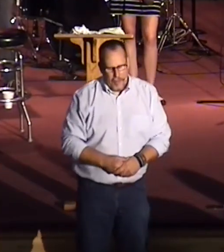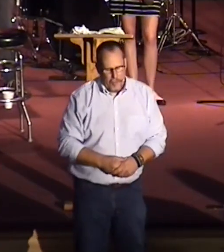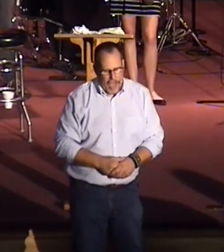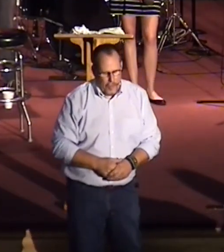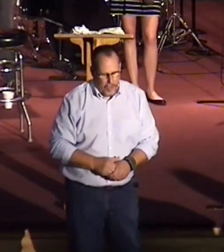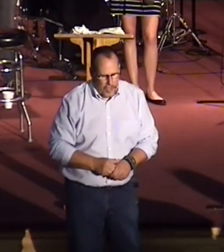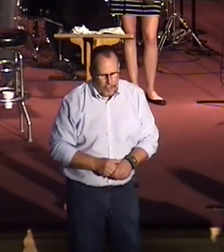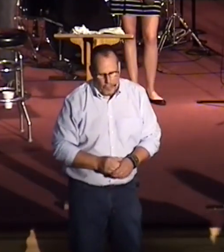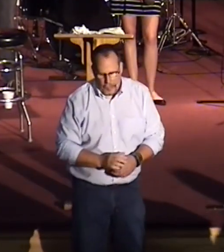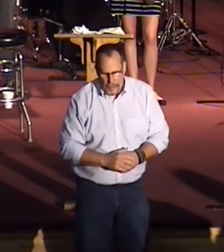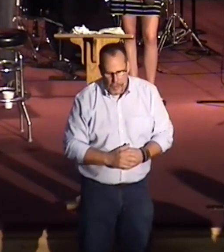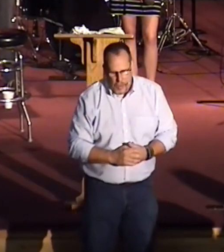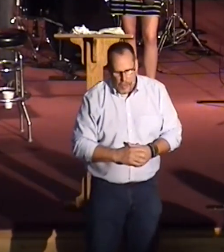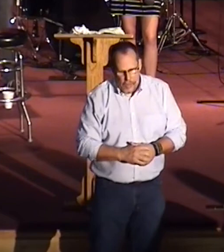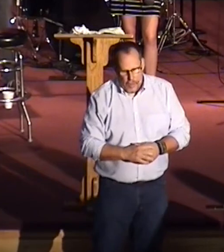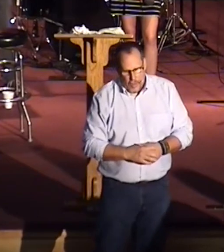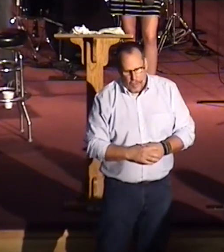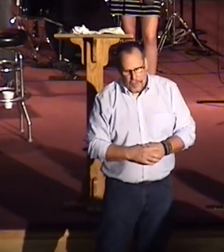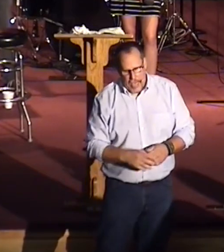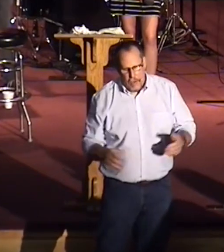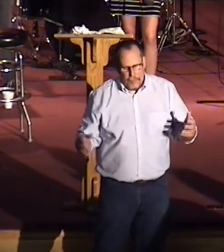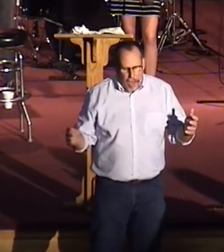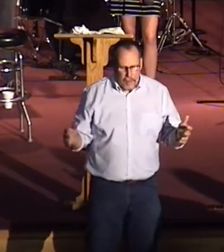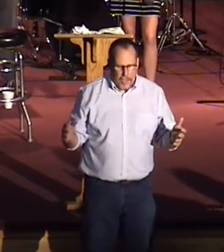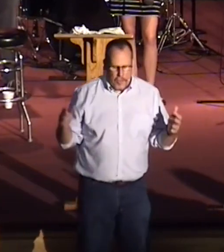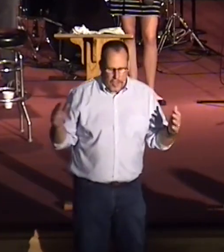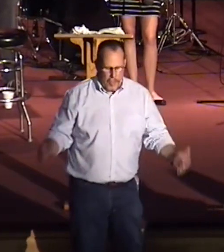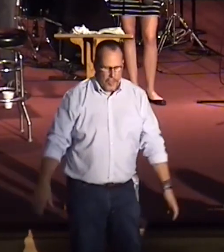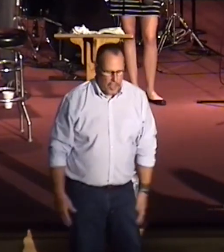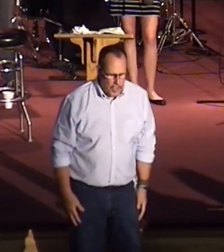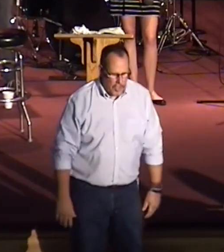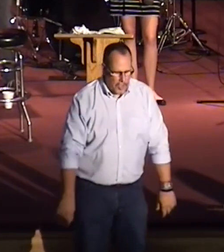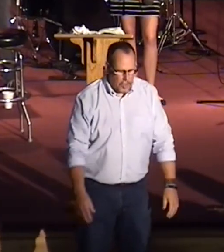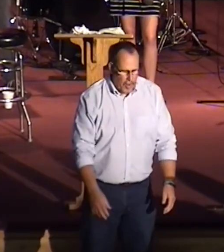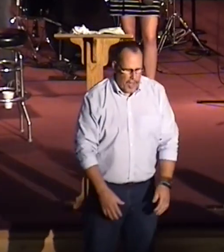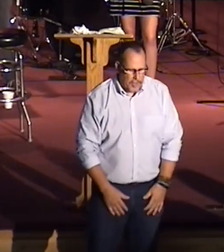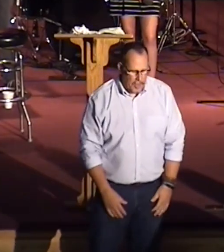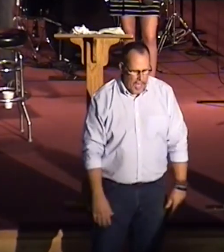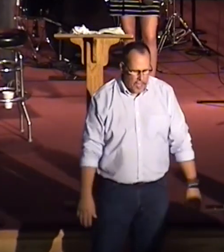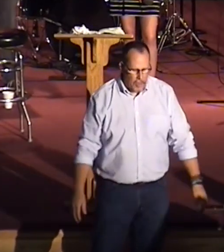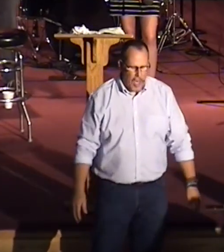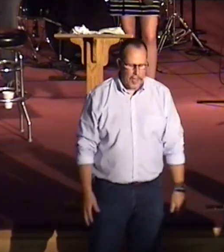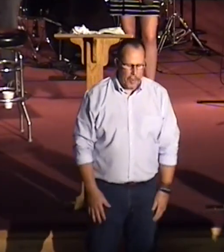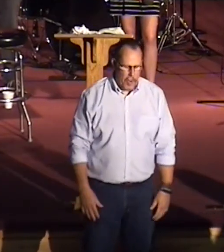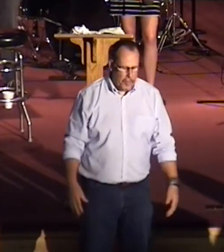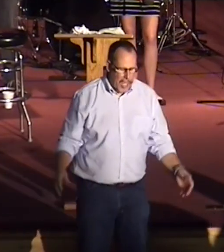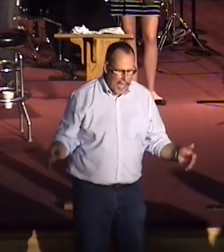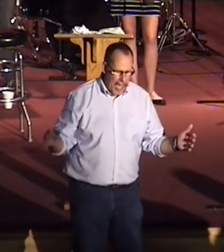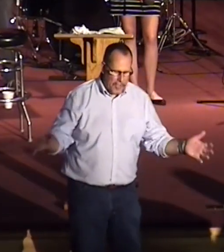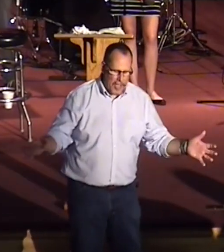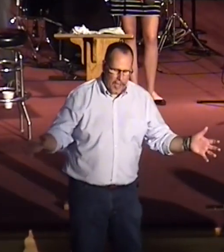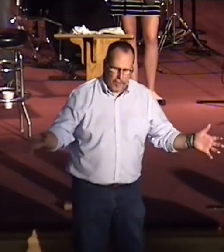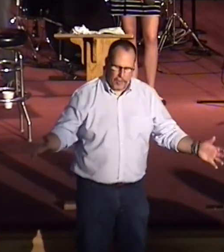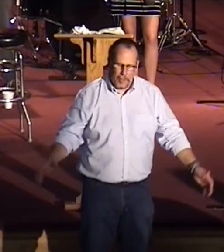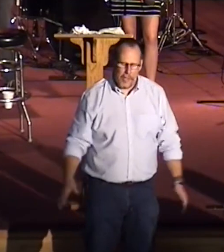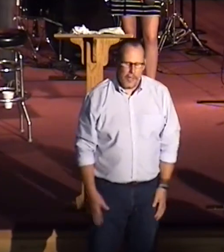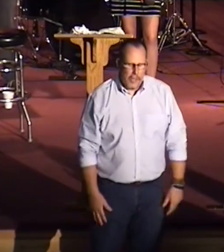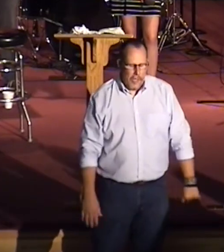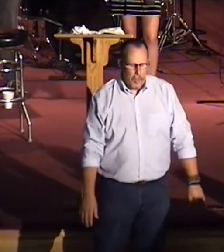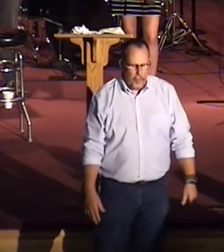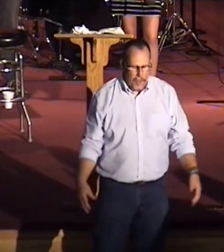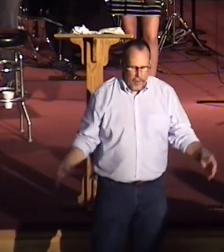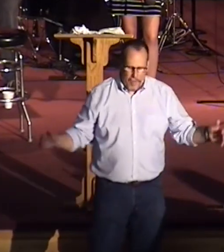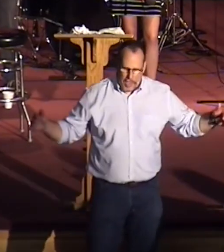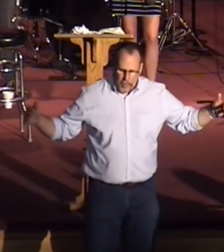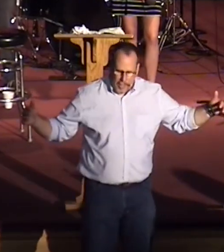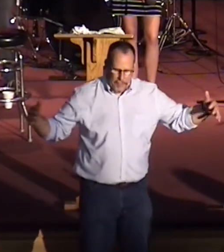become right with you. Thank you, Father, that you sent your son, Jesus Christ. And thank you, God, that we're able to hang out together.